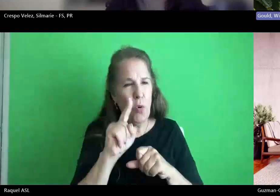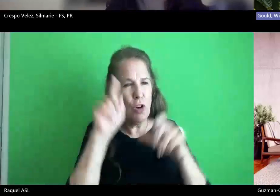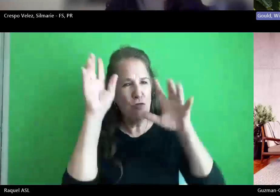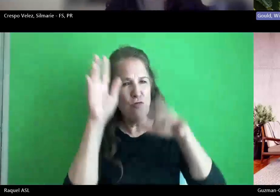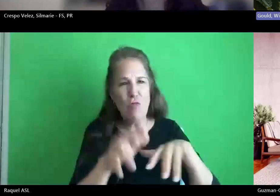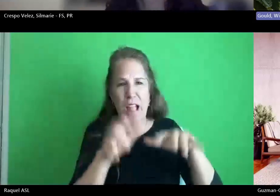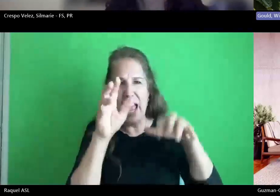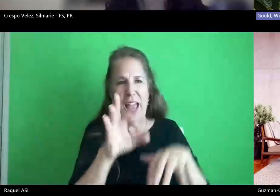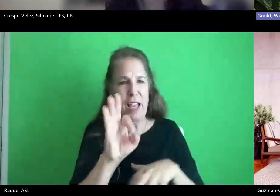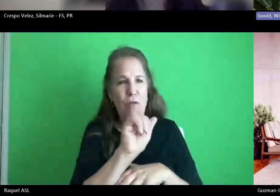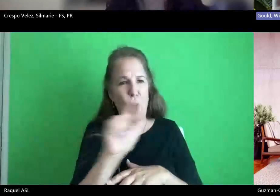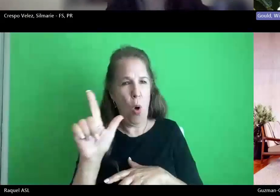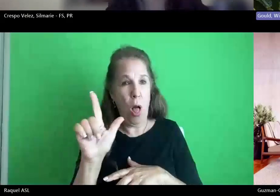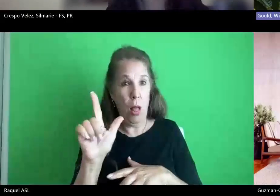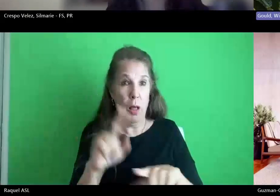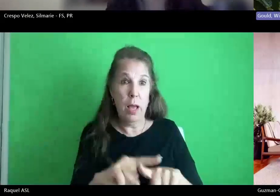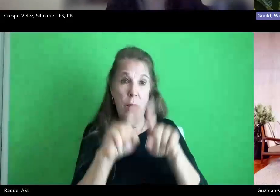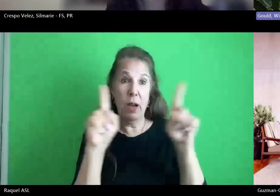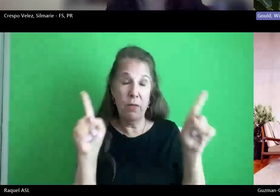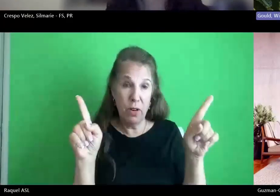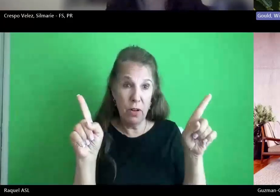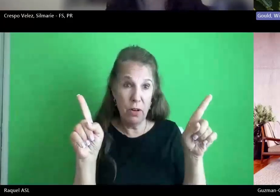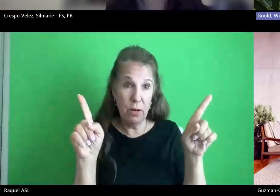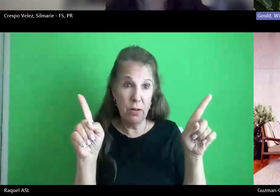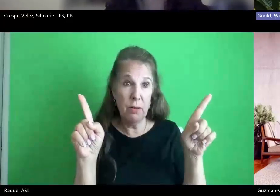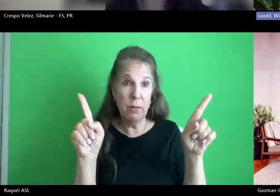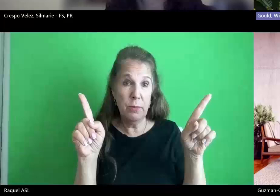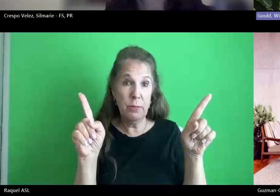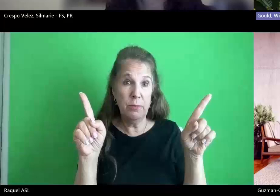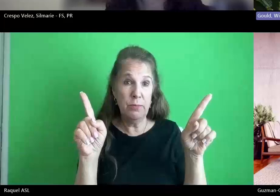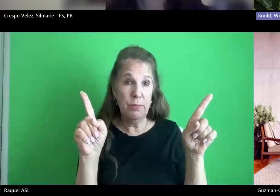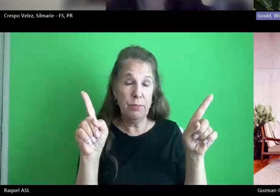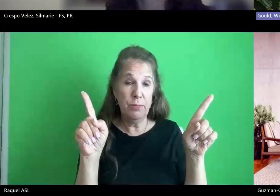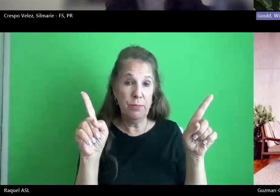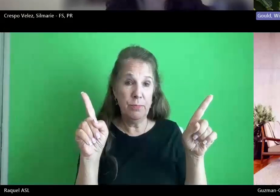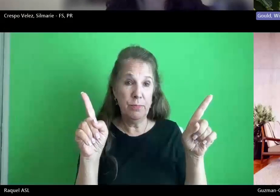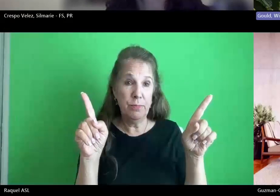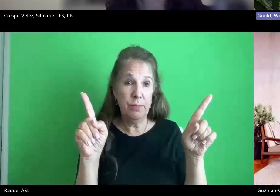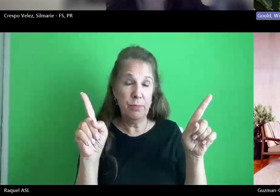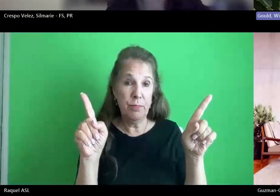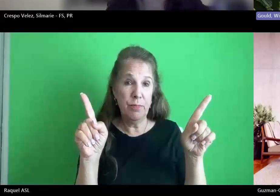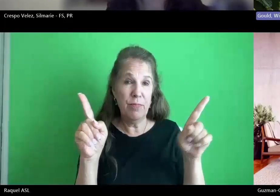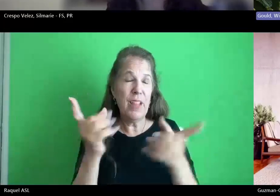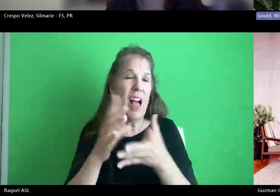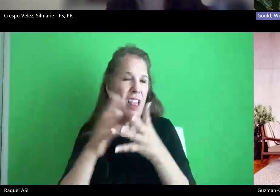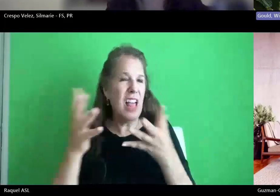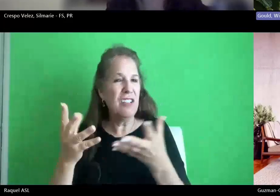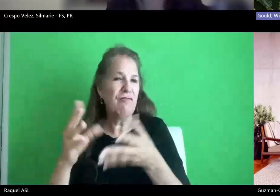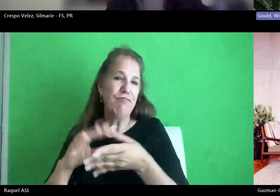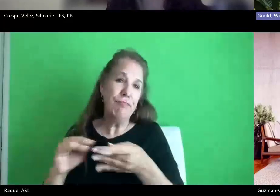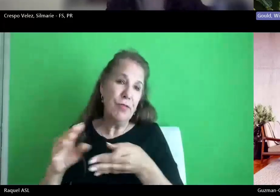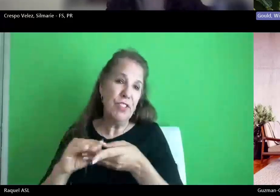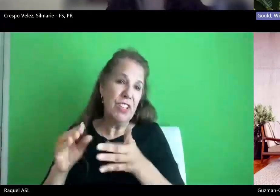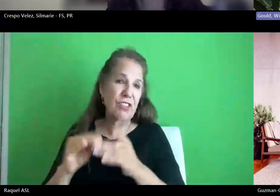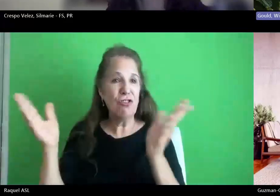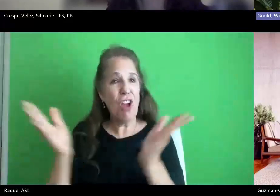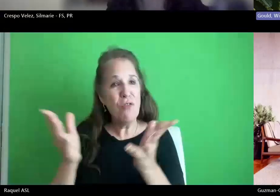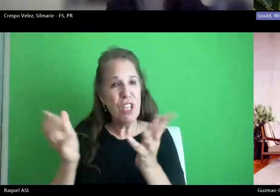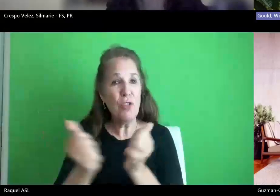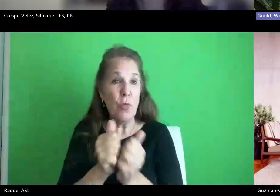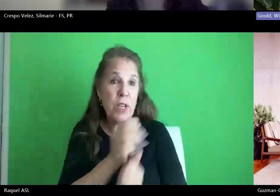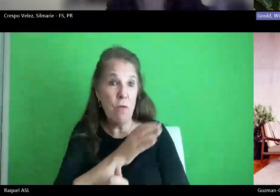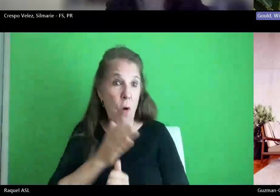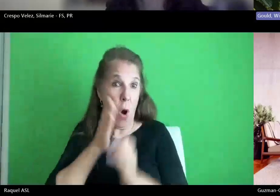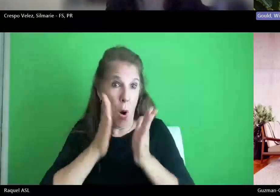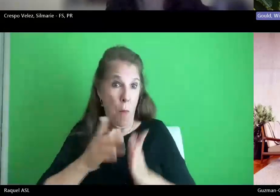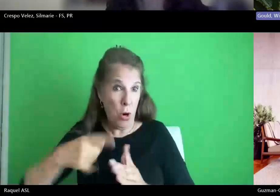rainfall. However, a lot of the anecdotal information and conversations with farmers is that,